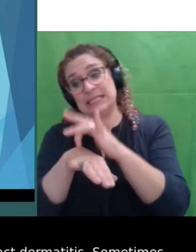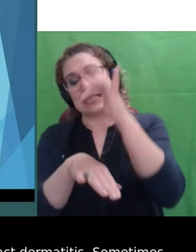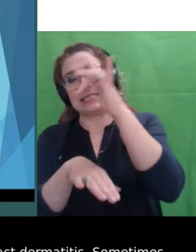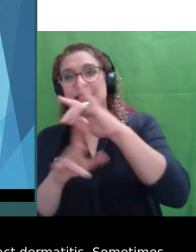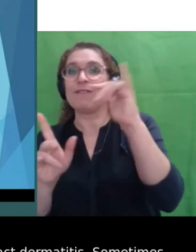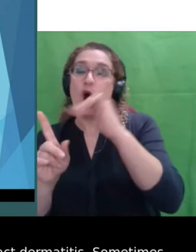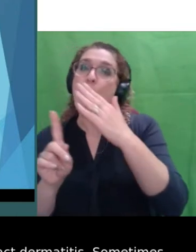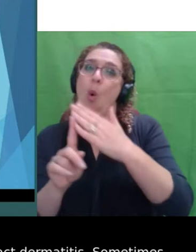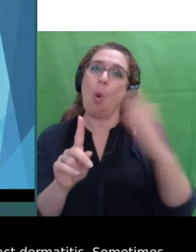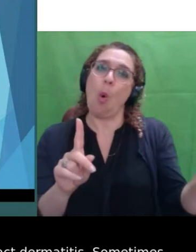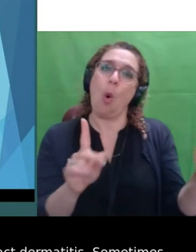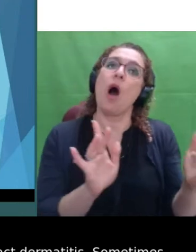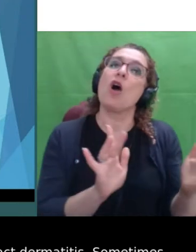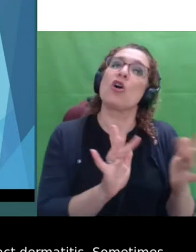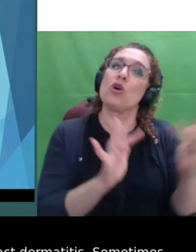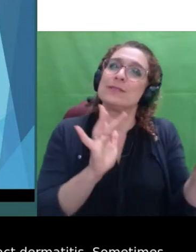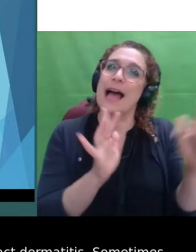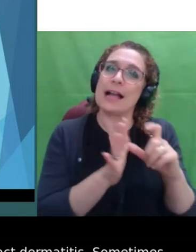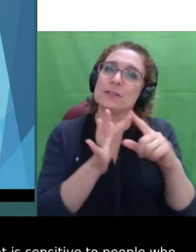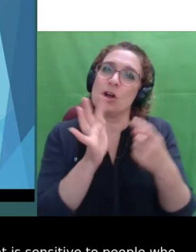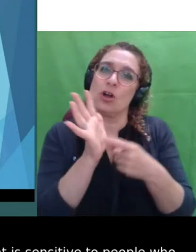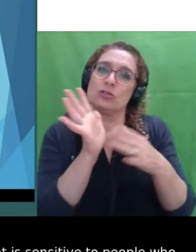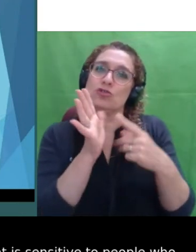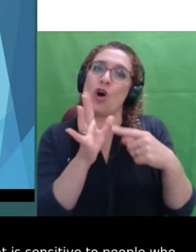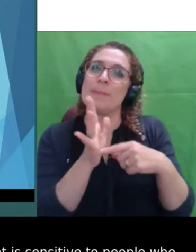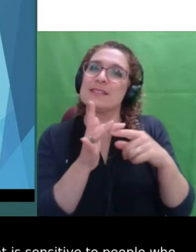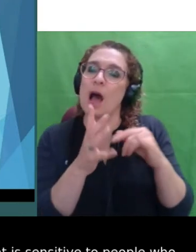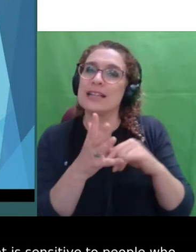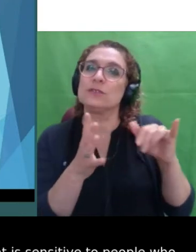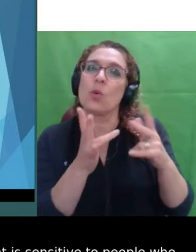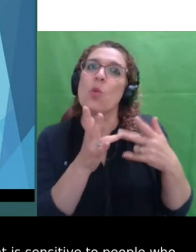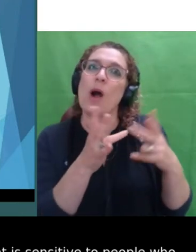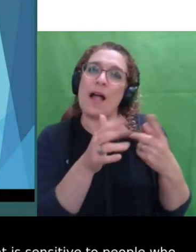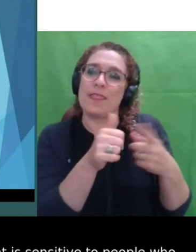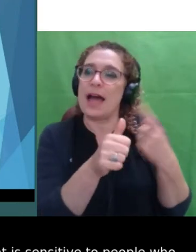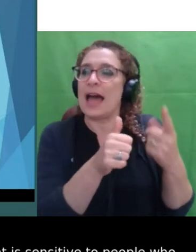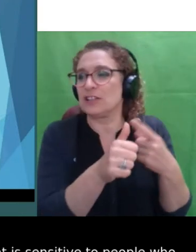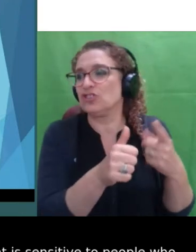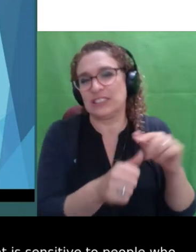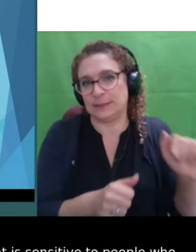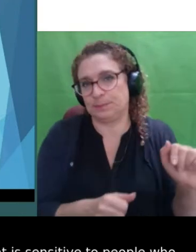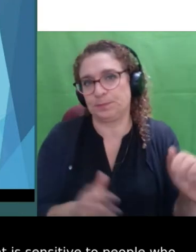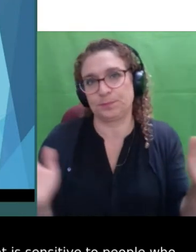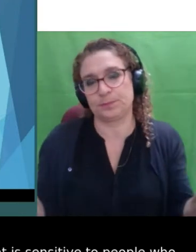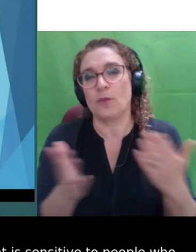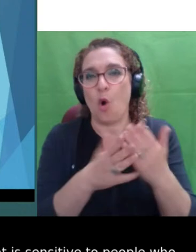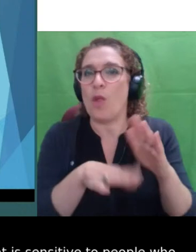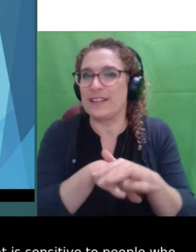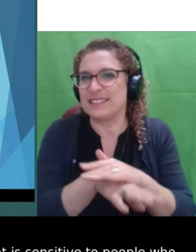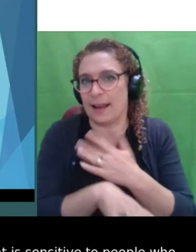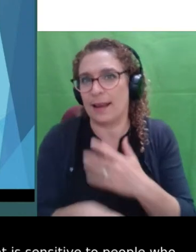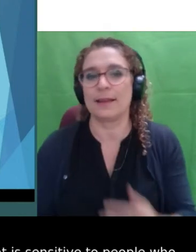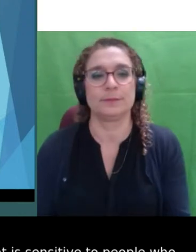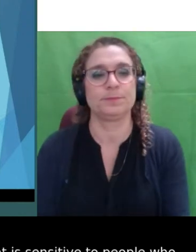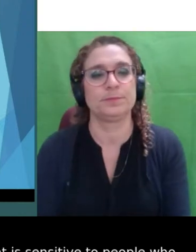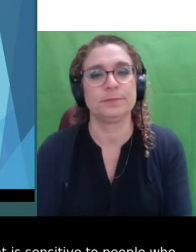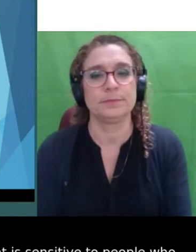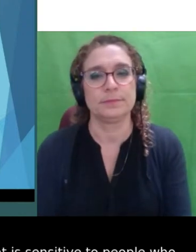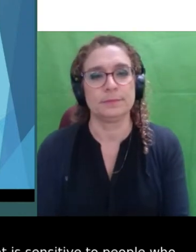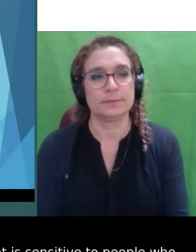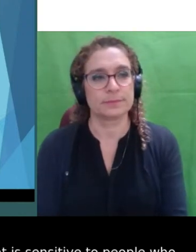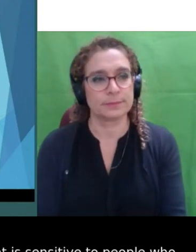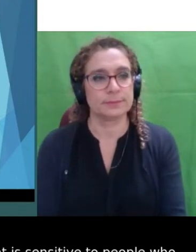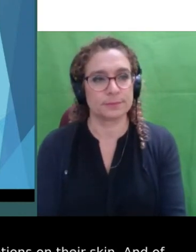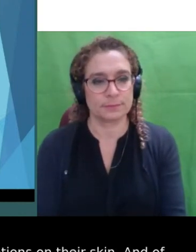dermatitis and have many allergies related to topical applications on their skin and of course going back to the